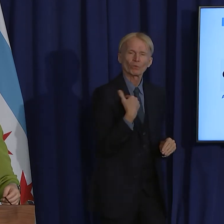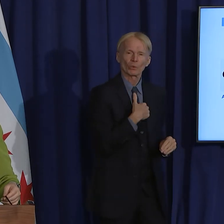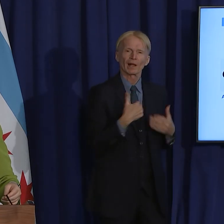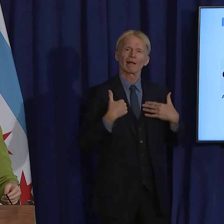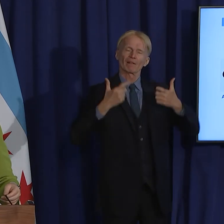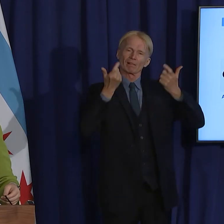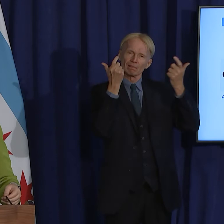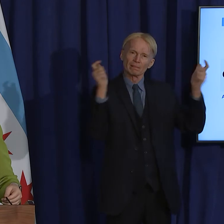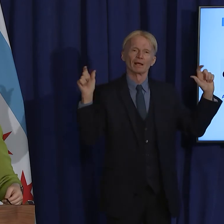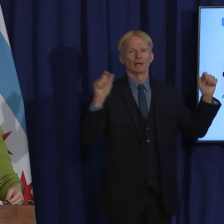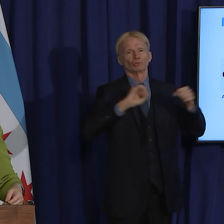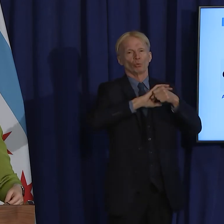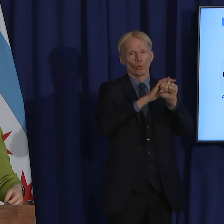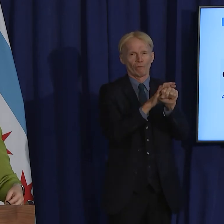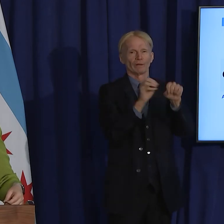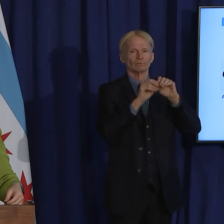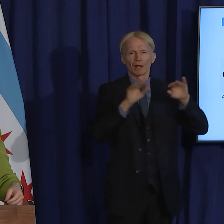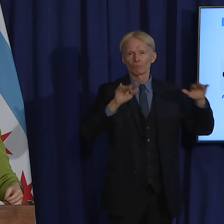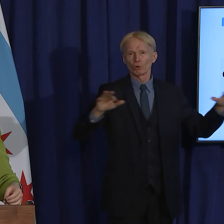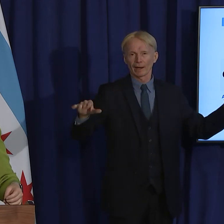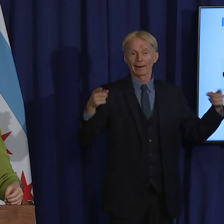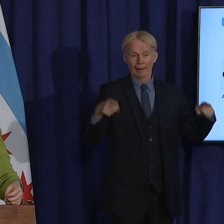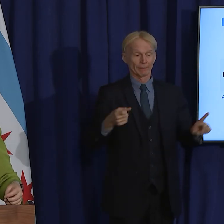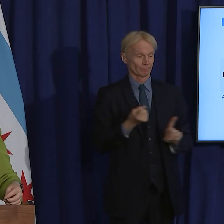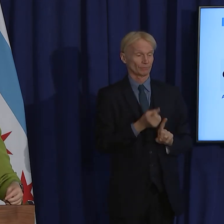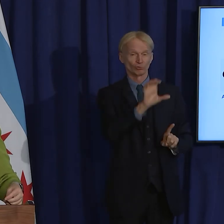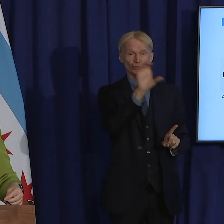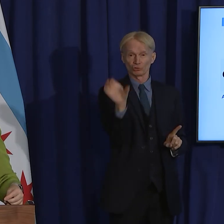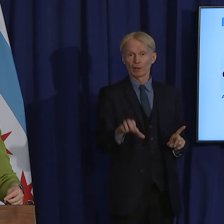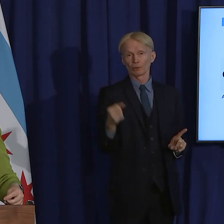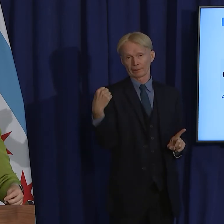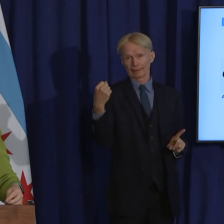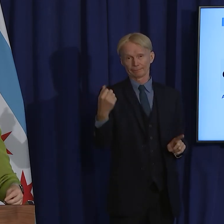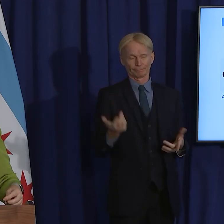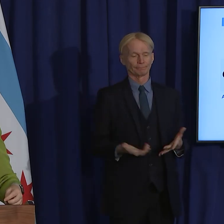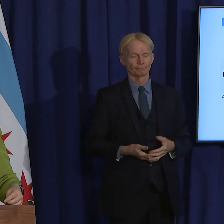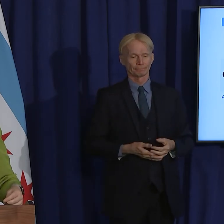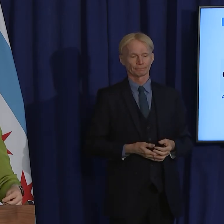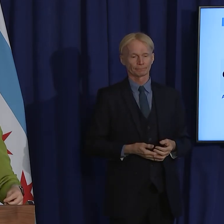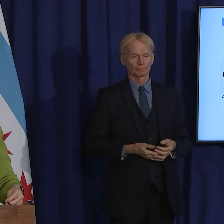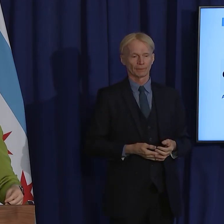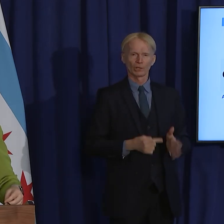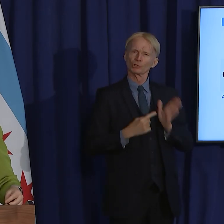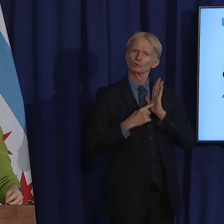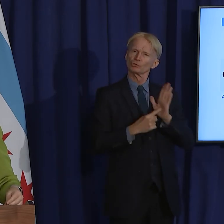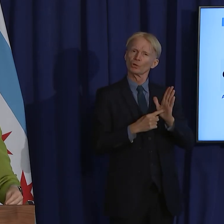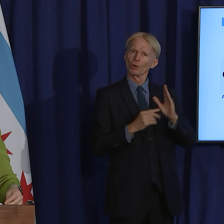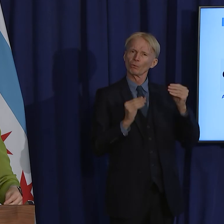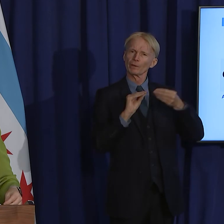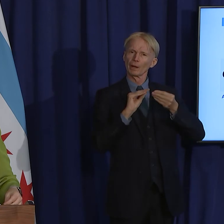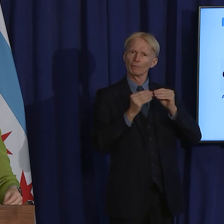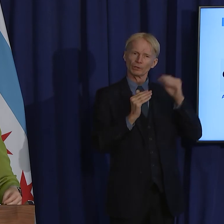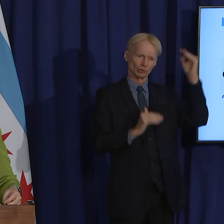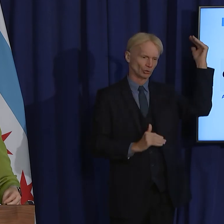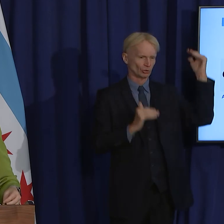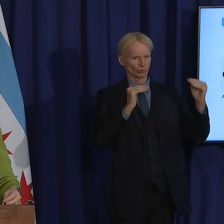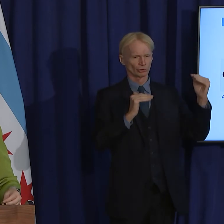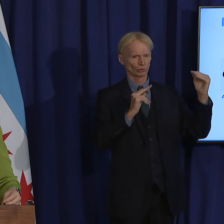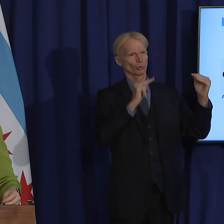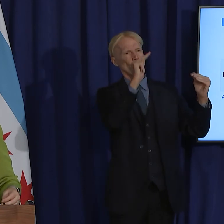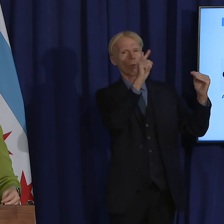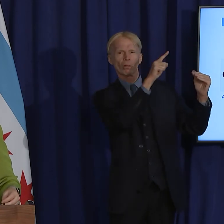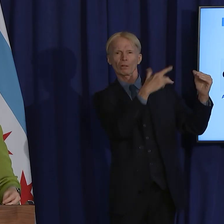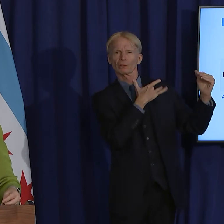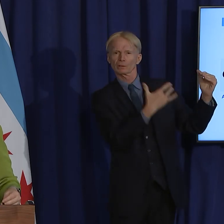COVID outbreak in Chicago. So it's not, when we show that we are disproportionately seeing more cases still on the north